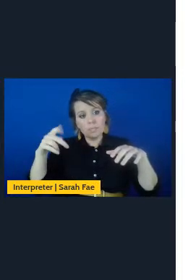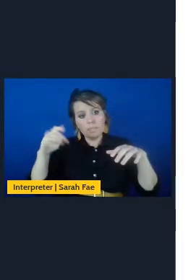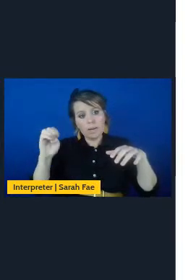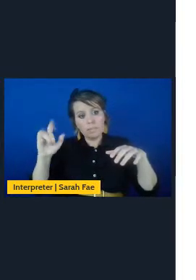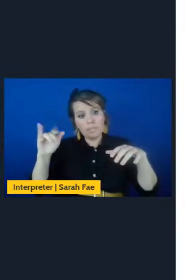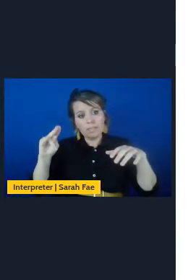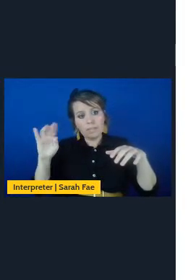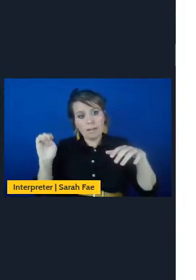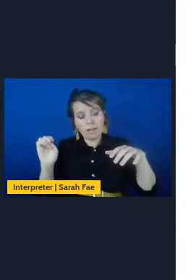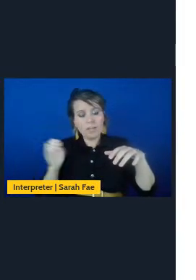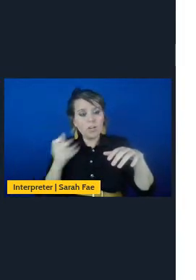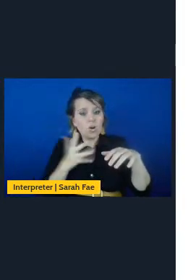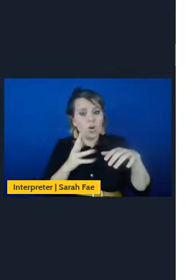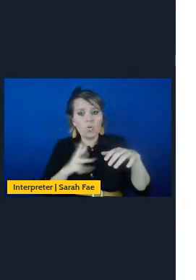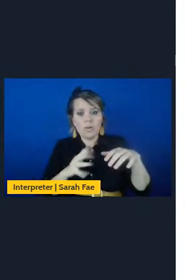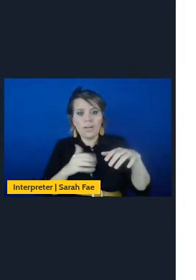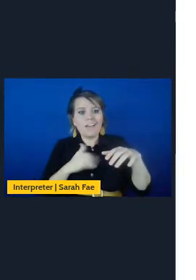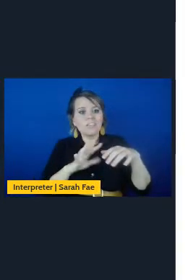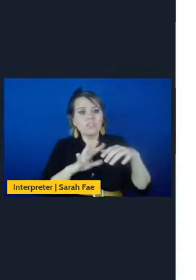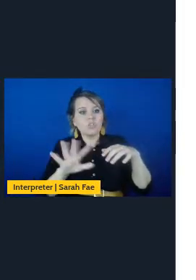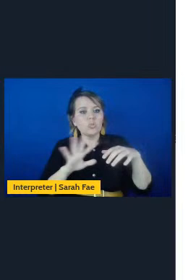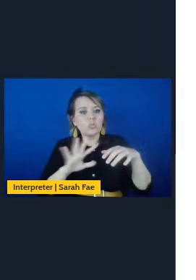queue the builds.